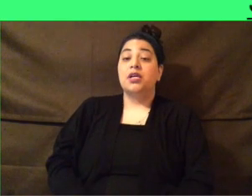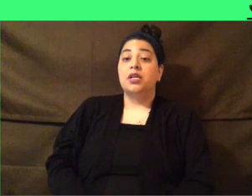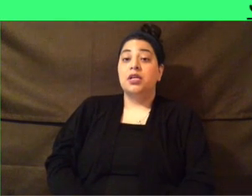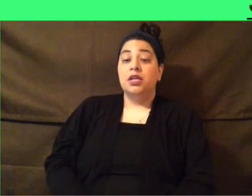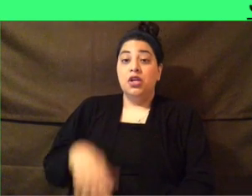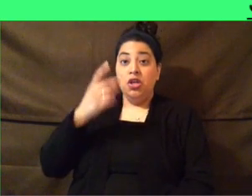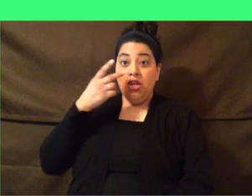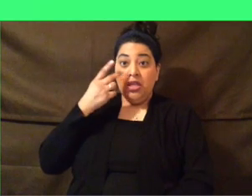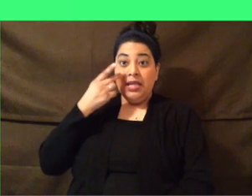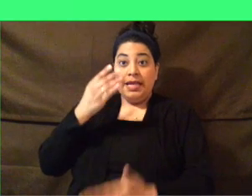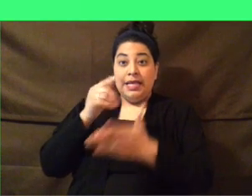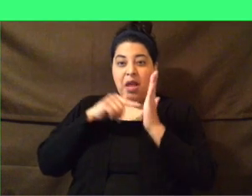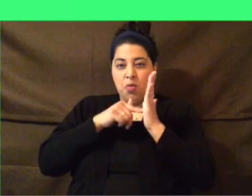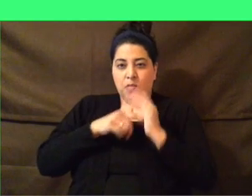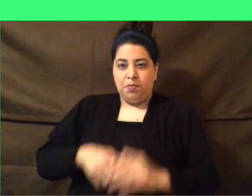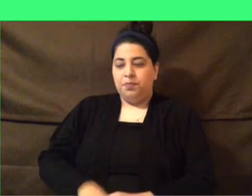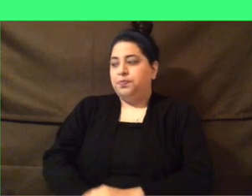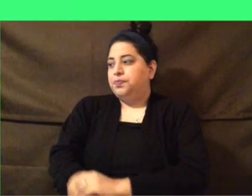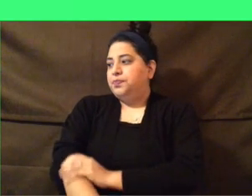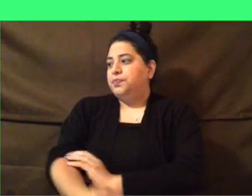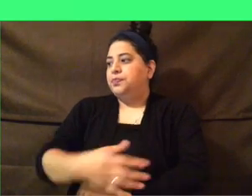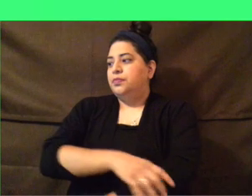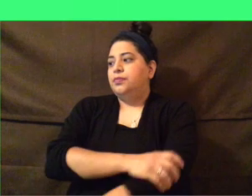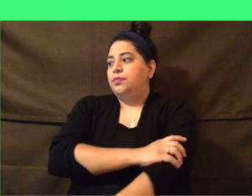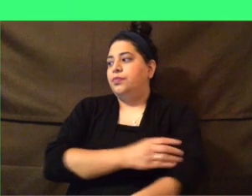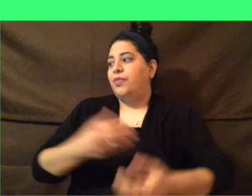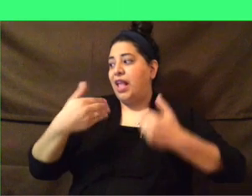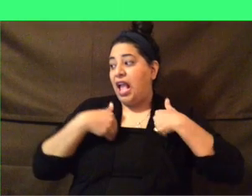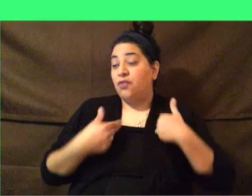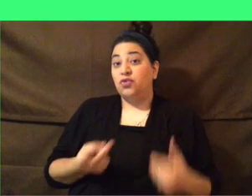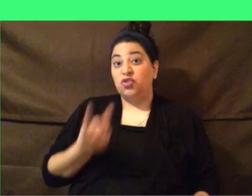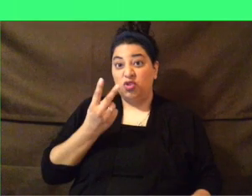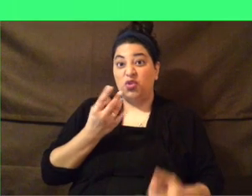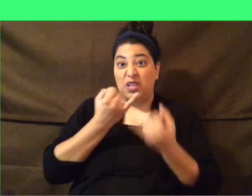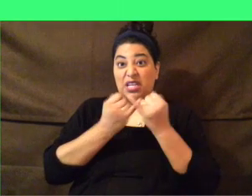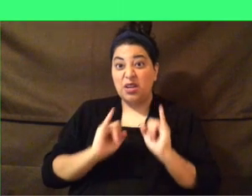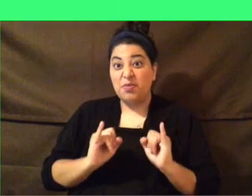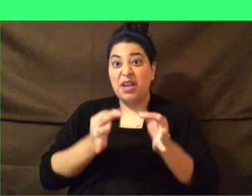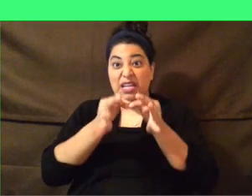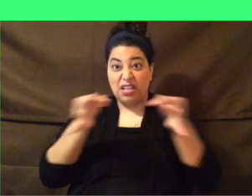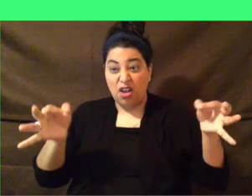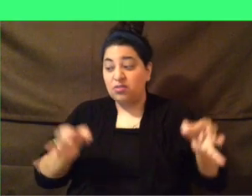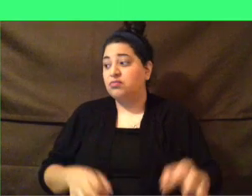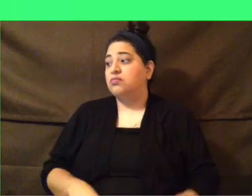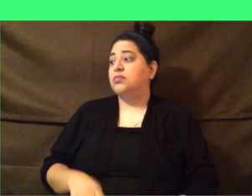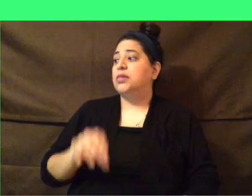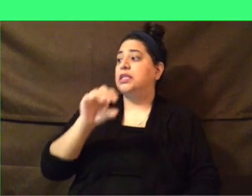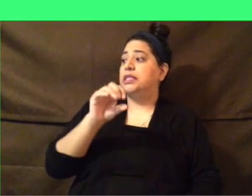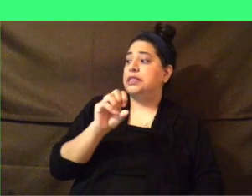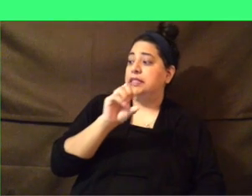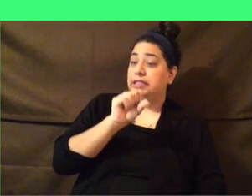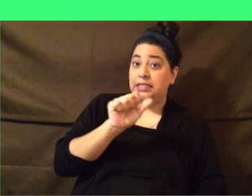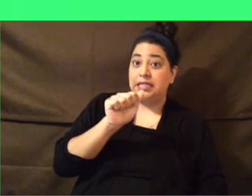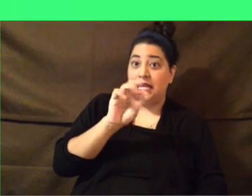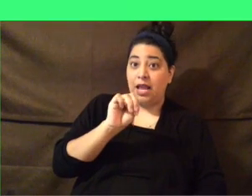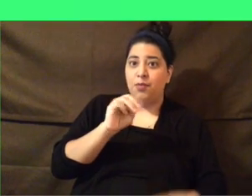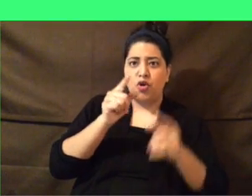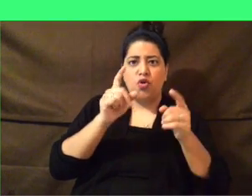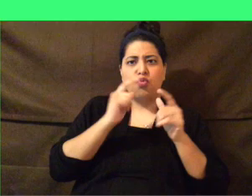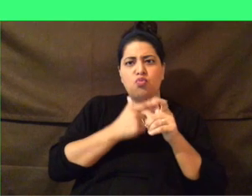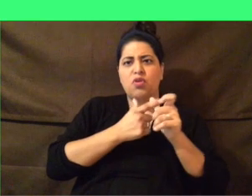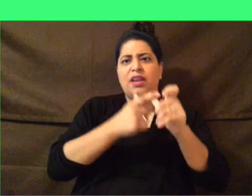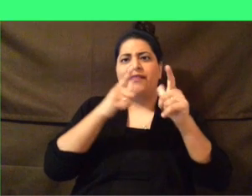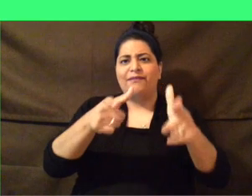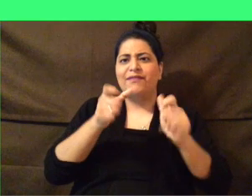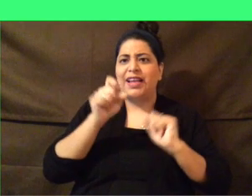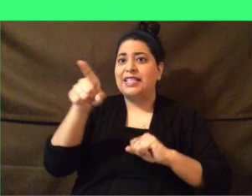clauses. Okay? So, let's look at some examples. So I have 2 independent clauses here. Sam ran as fast